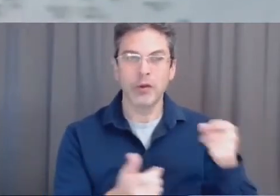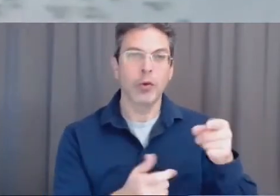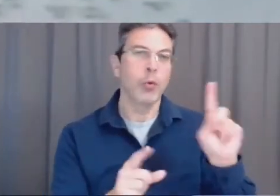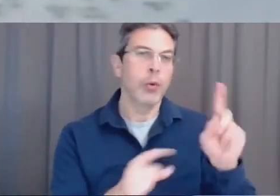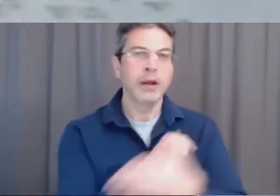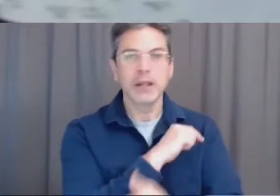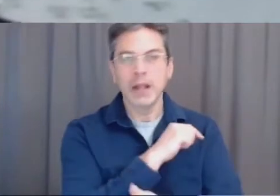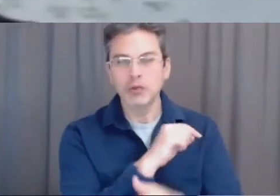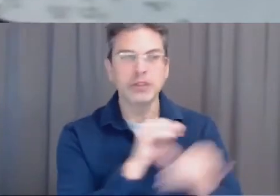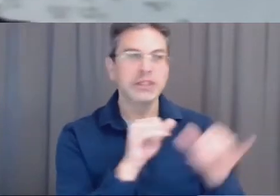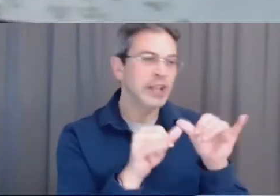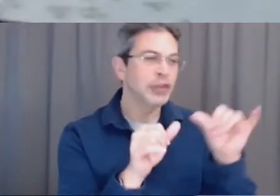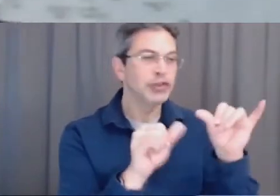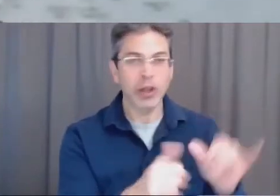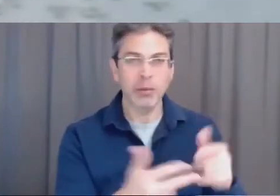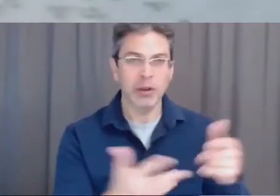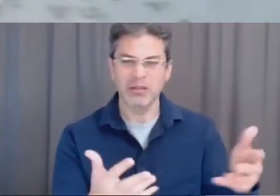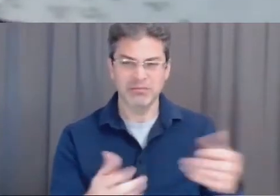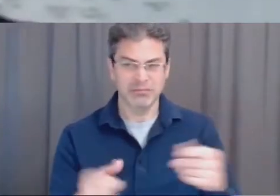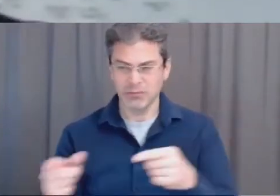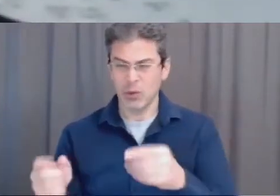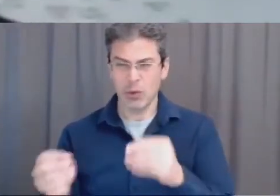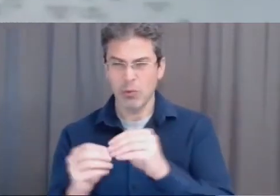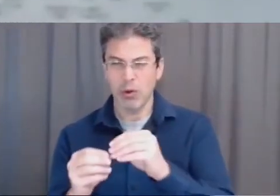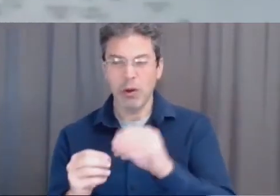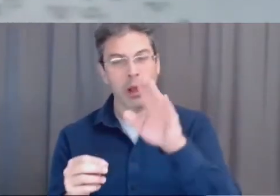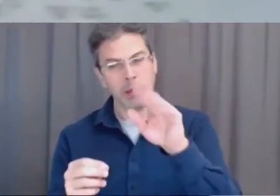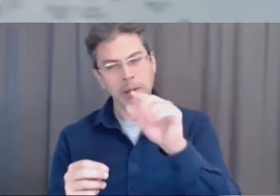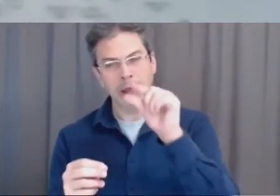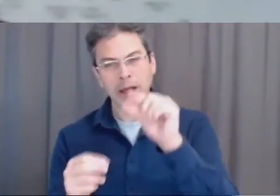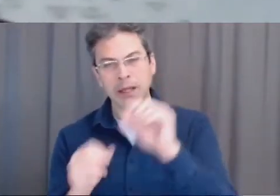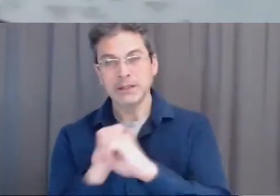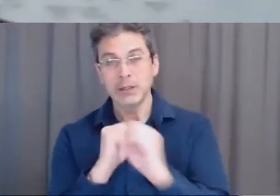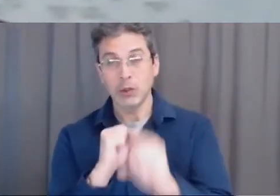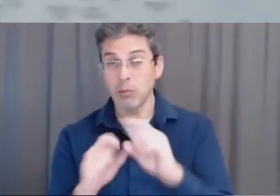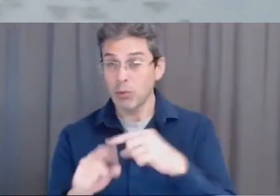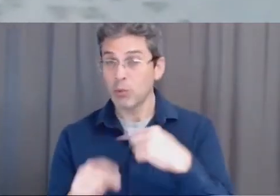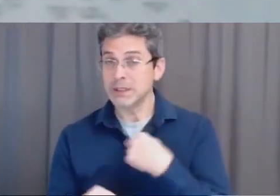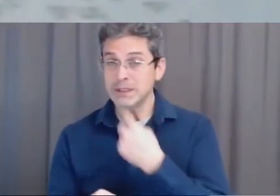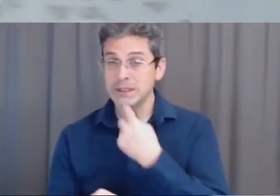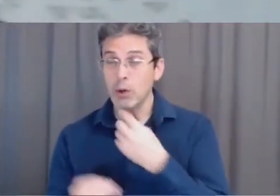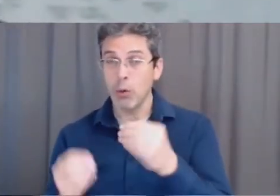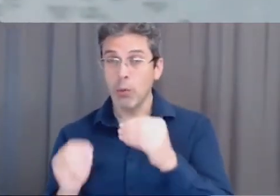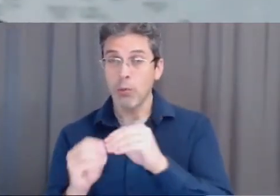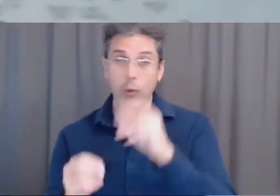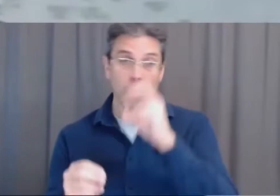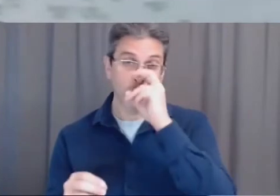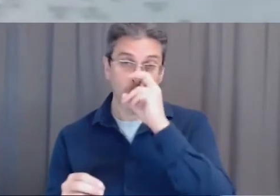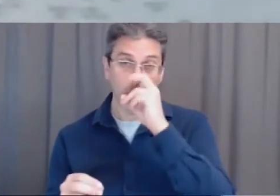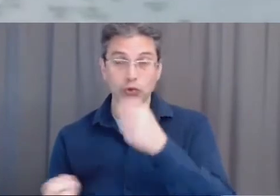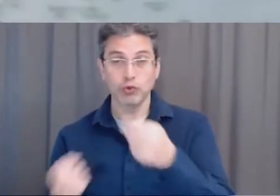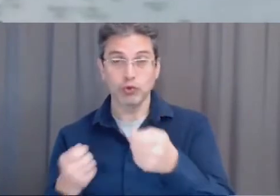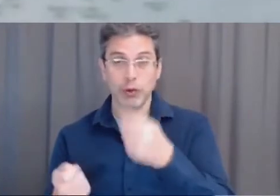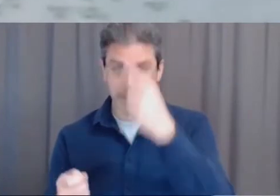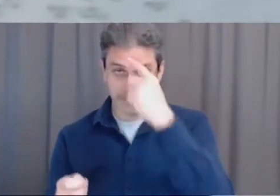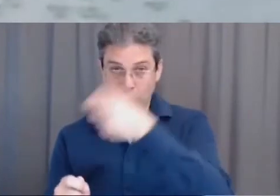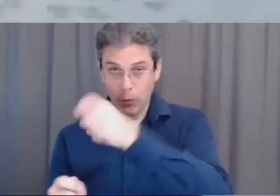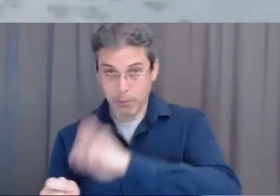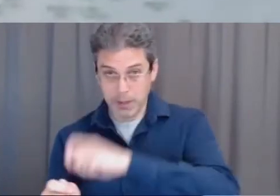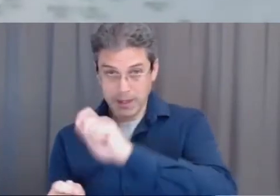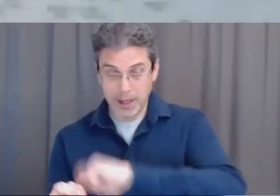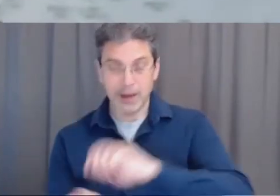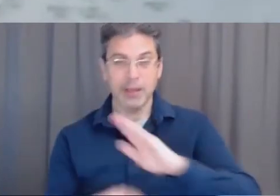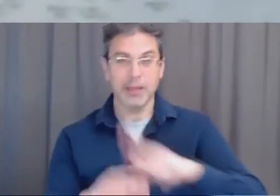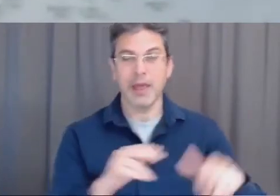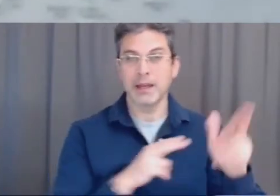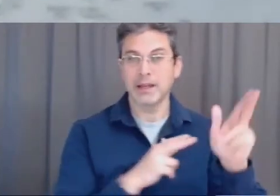know? And I'm exaggerating a little bit, but we did use that slogan, and there was some truth to it. So the assumption is that these